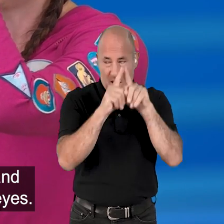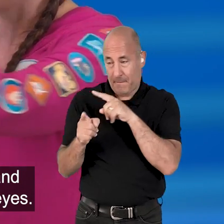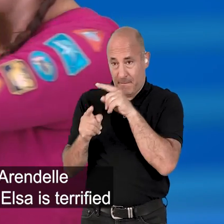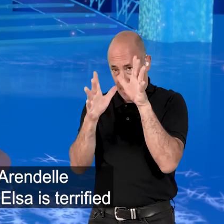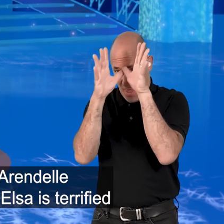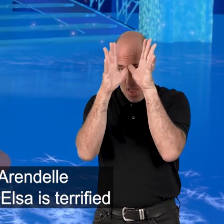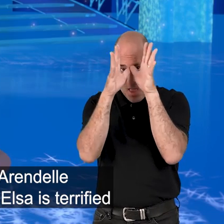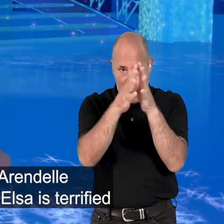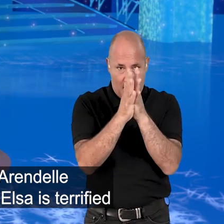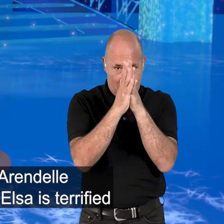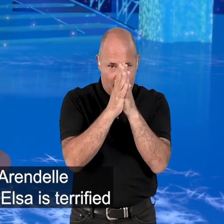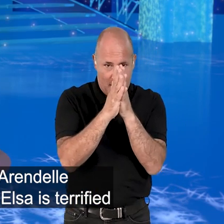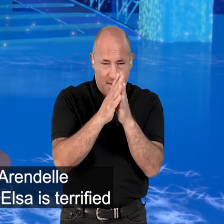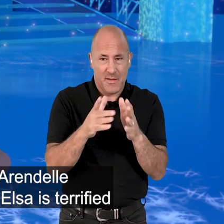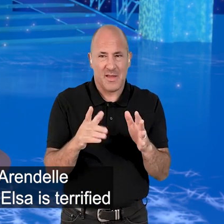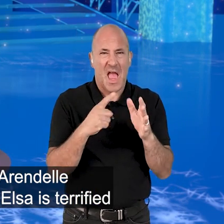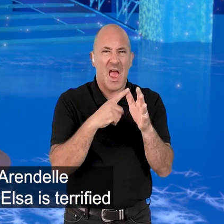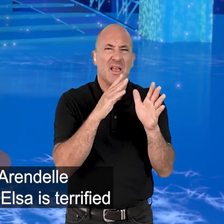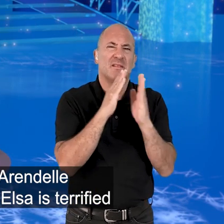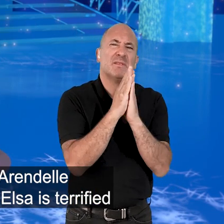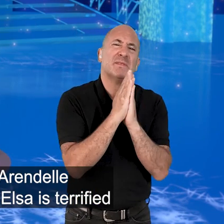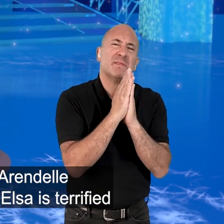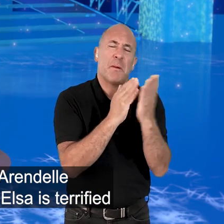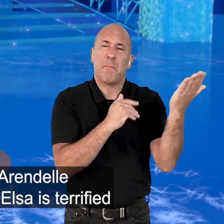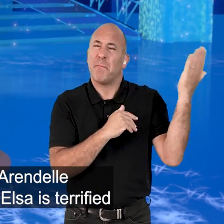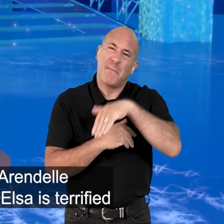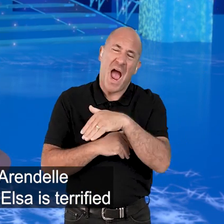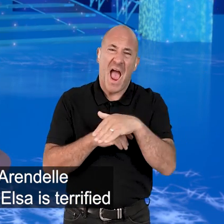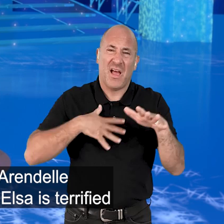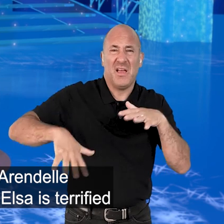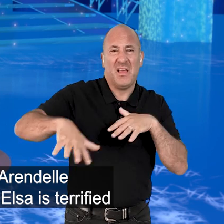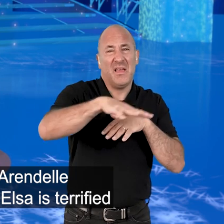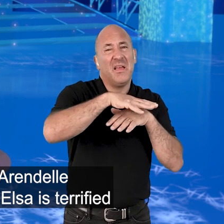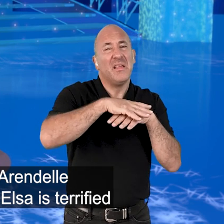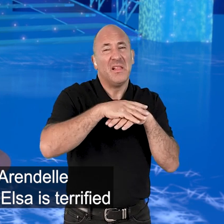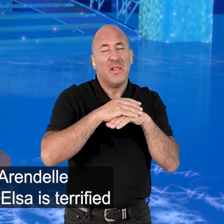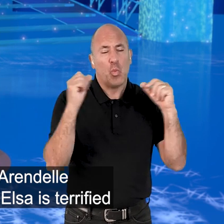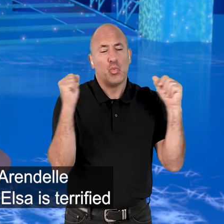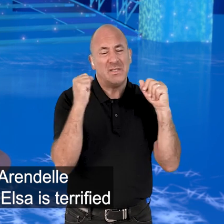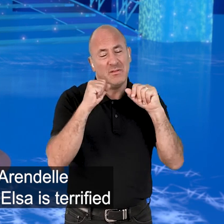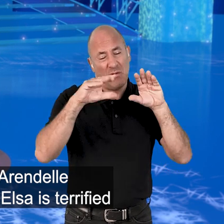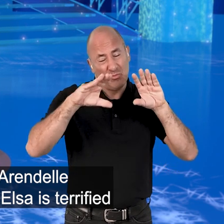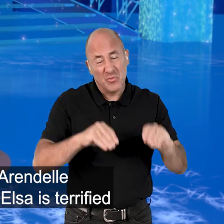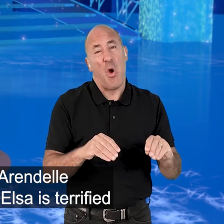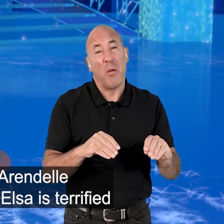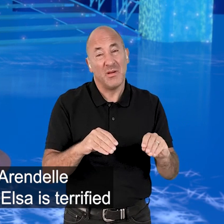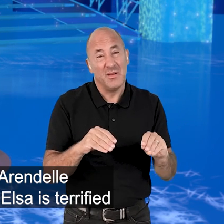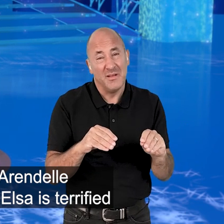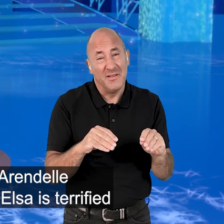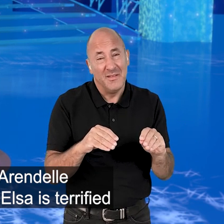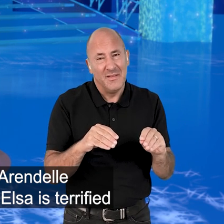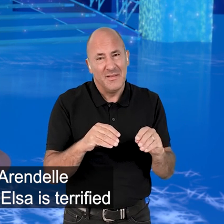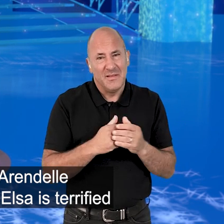eyes. Anna begs Elsa to come back to Arendelle and to remove the curse of the